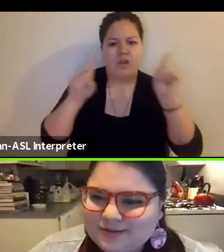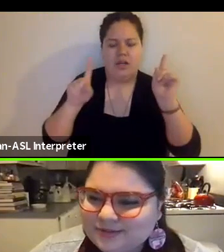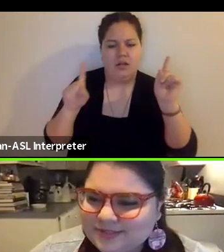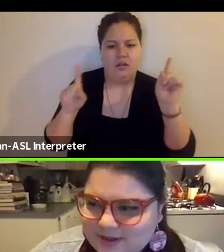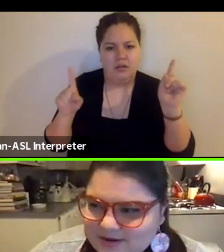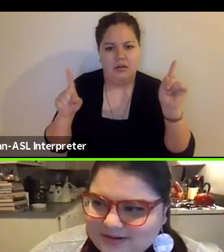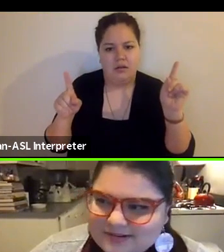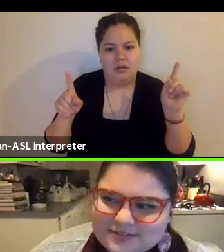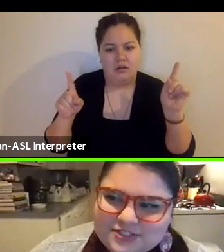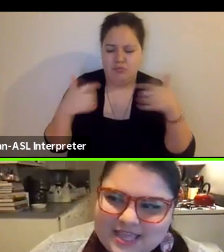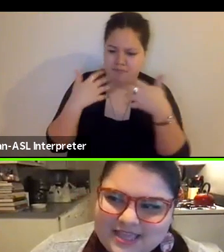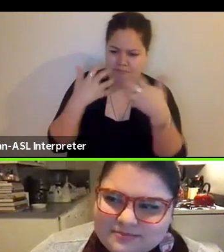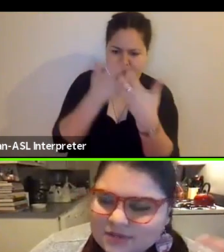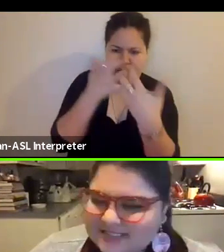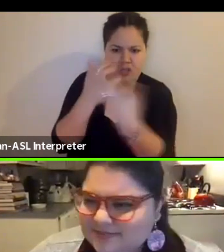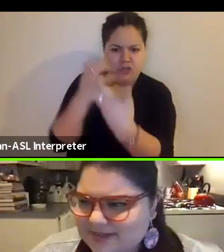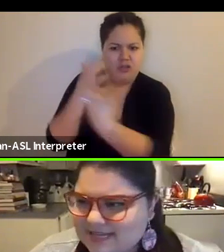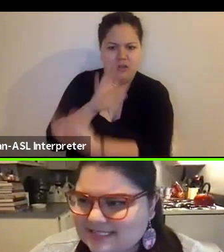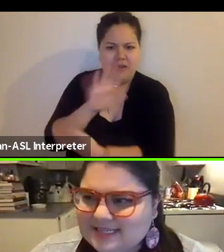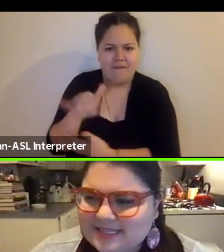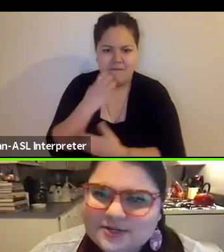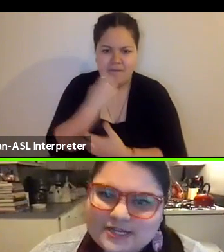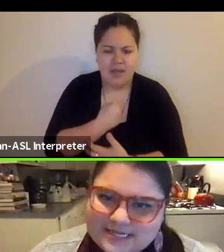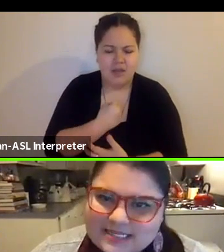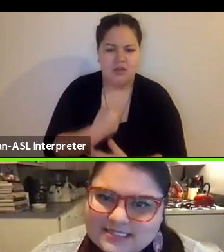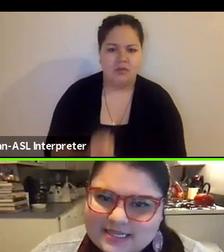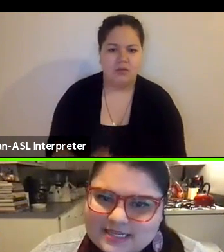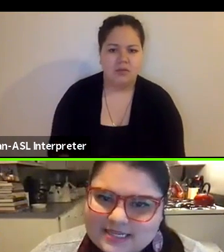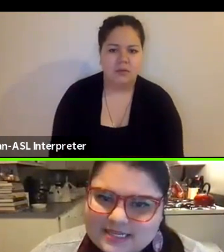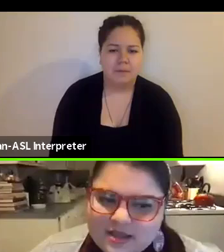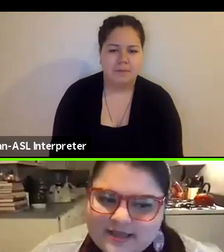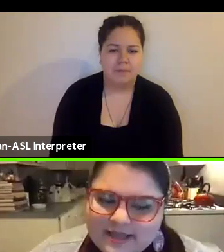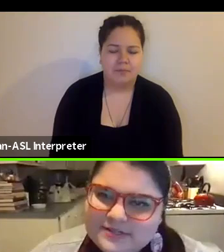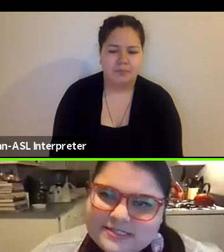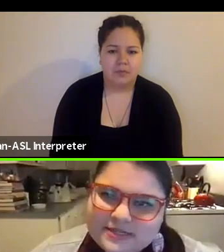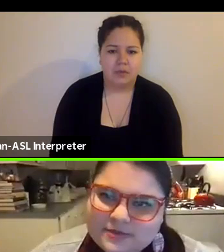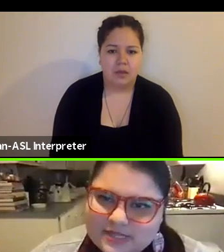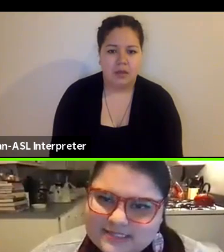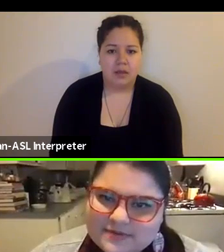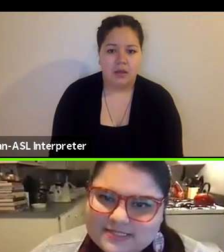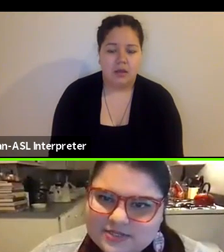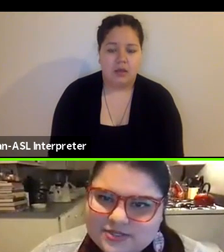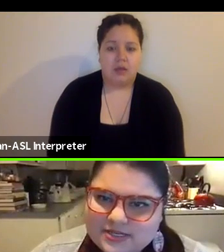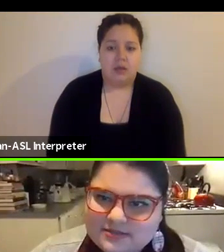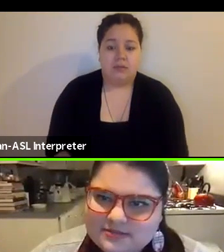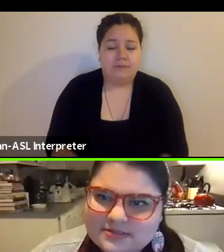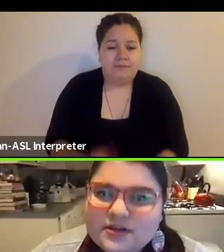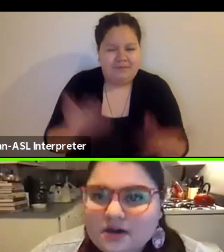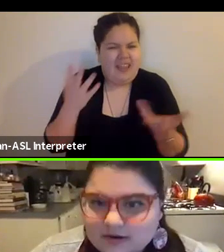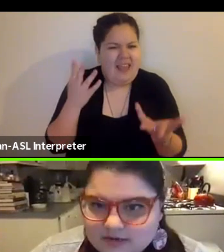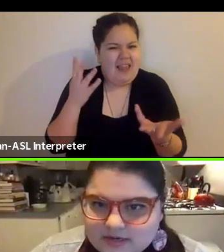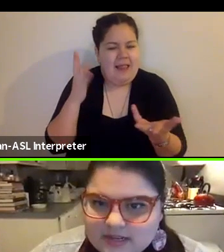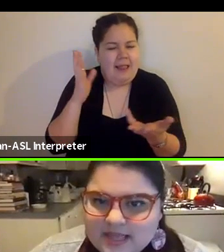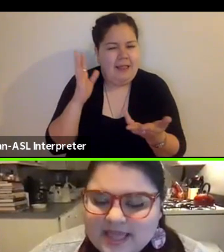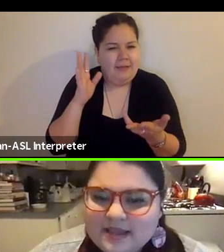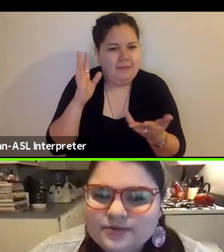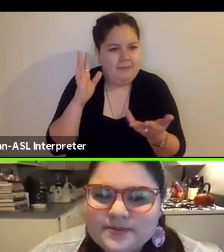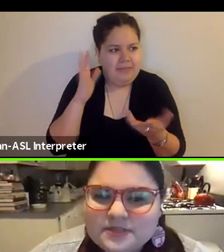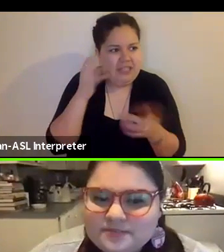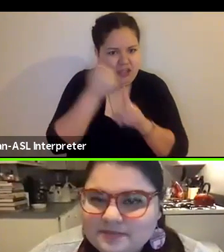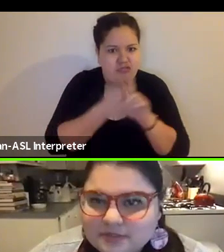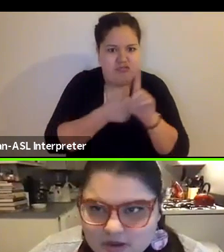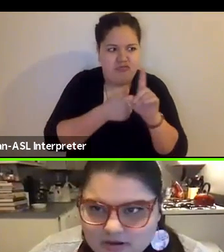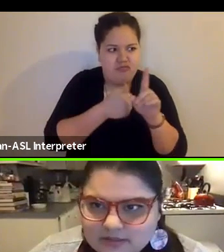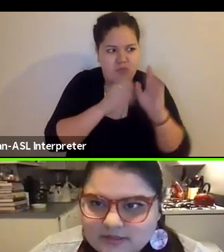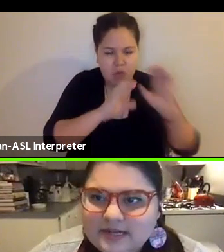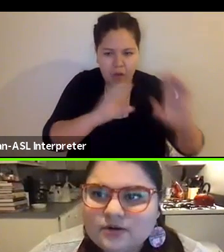with how large and multifaceted and interconnected every single one of these conversations are, and groups